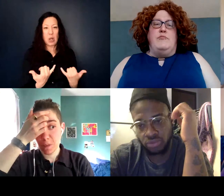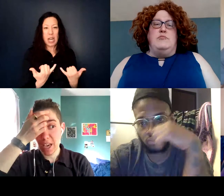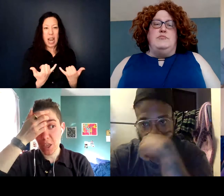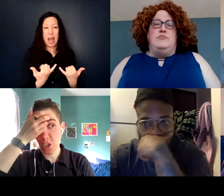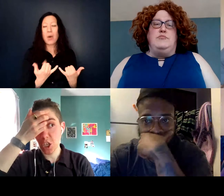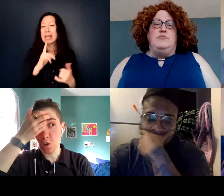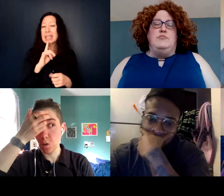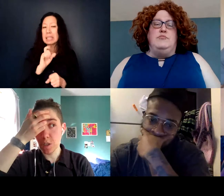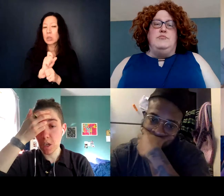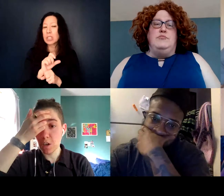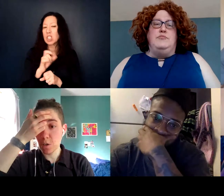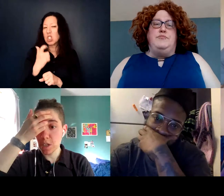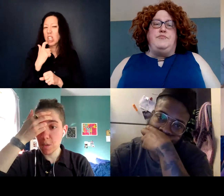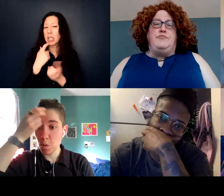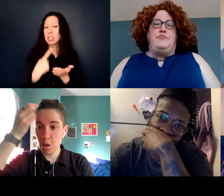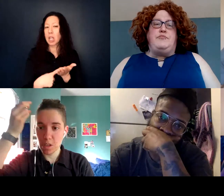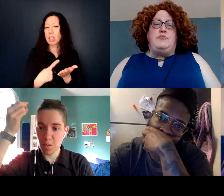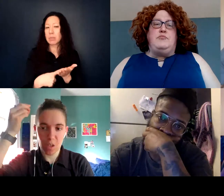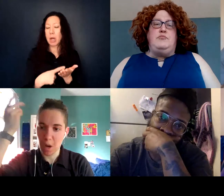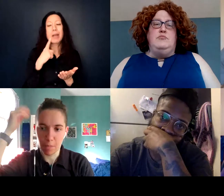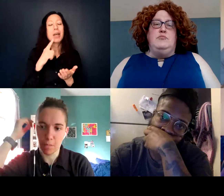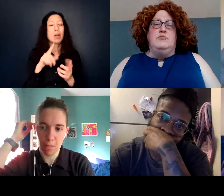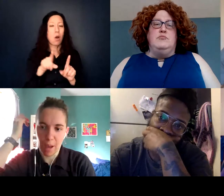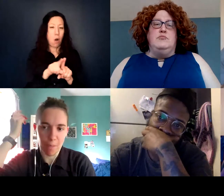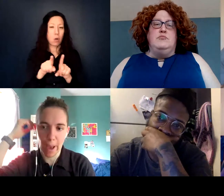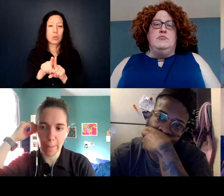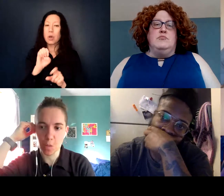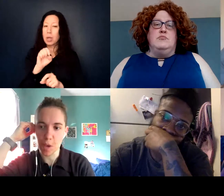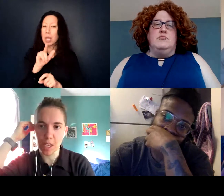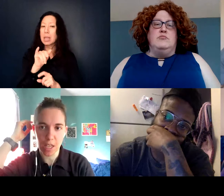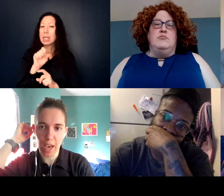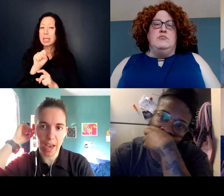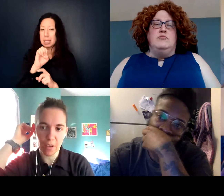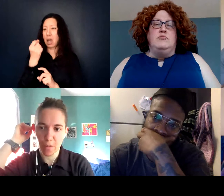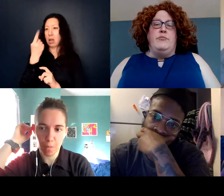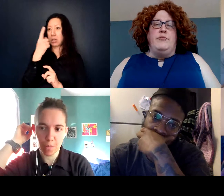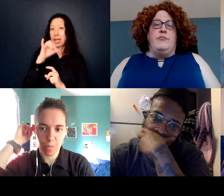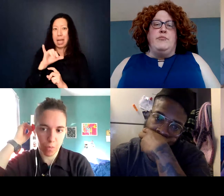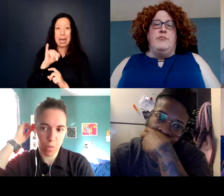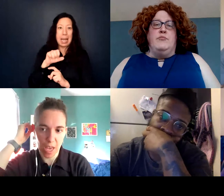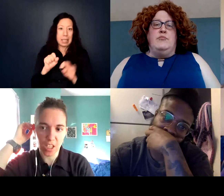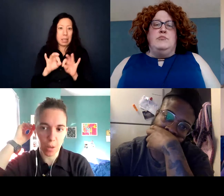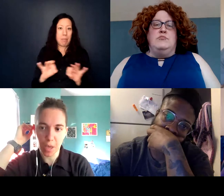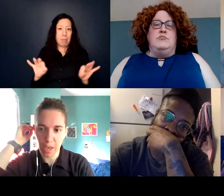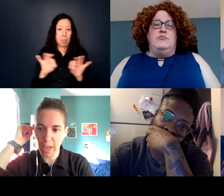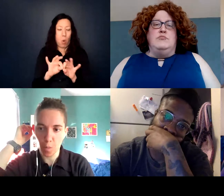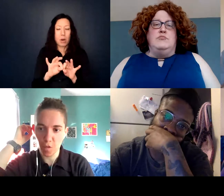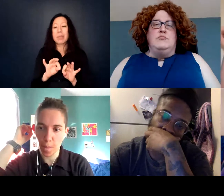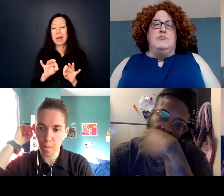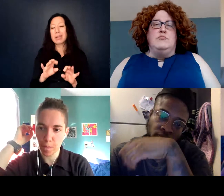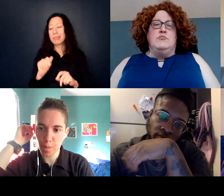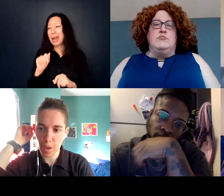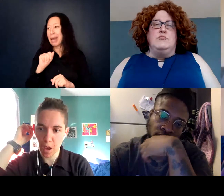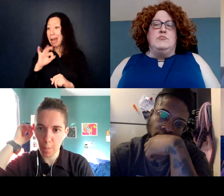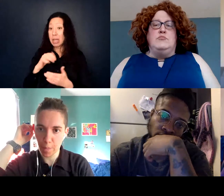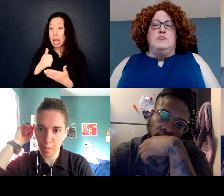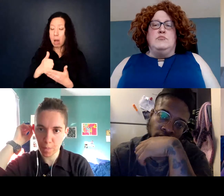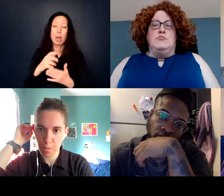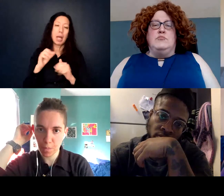And I think she also understands the importance of this, but I'm happy to speak to that if that ends up being helpful.